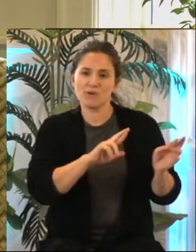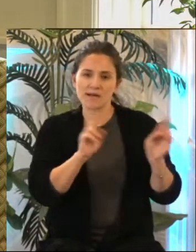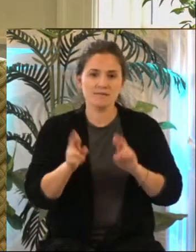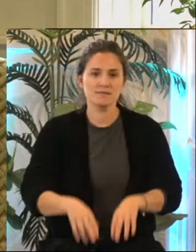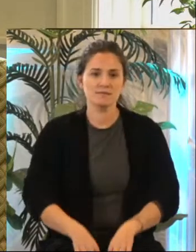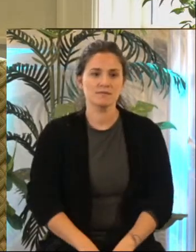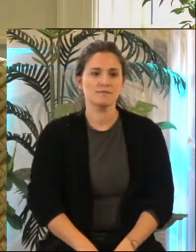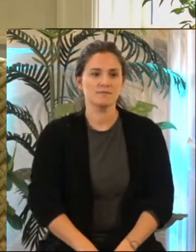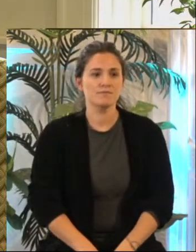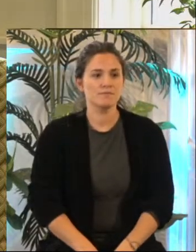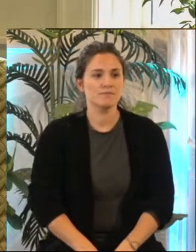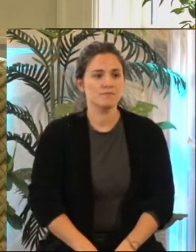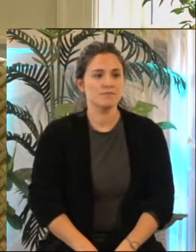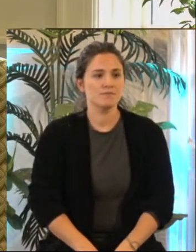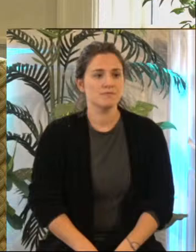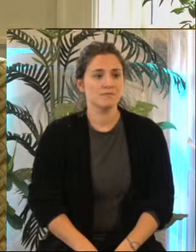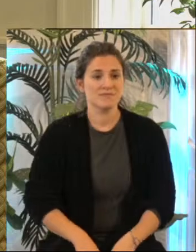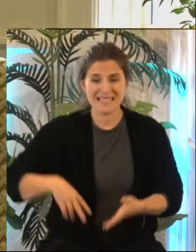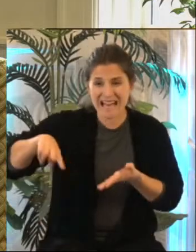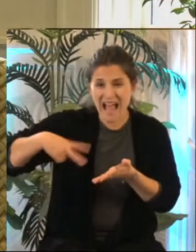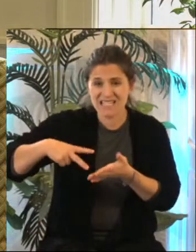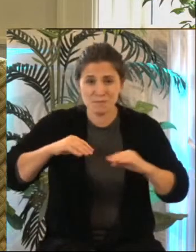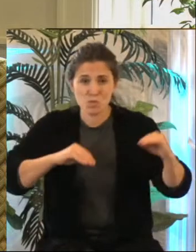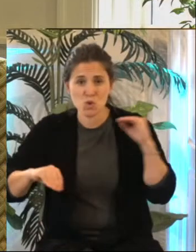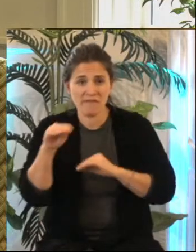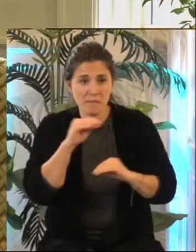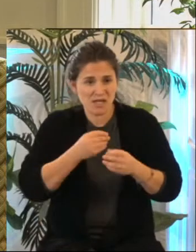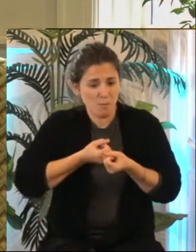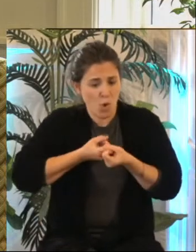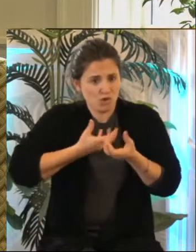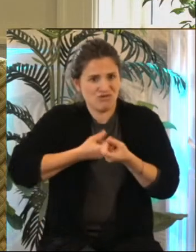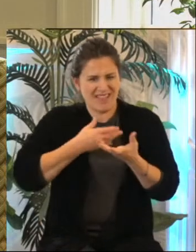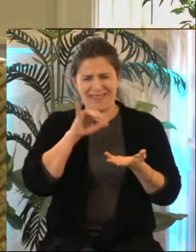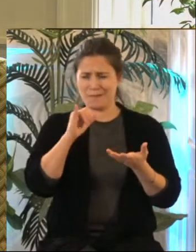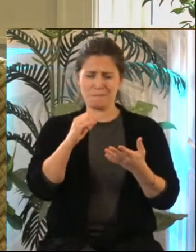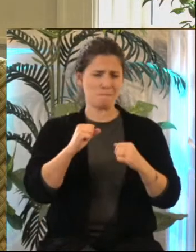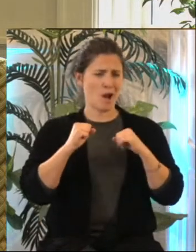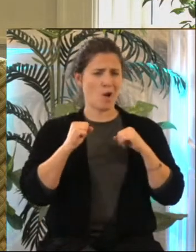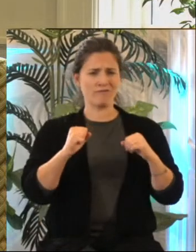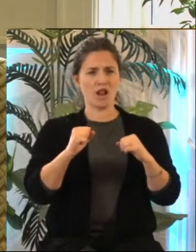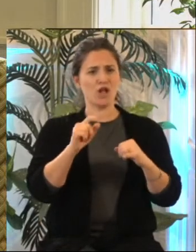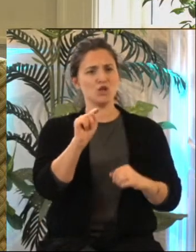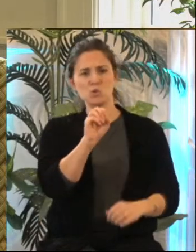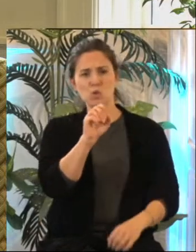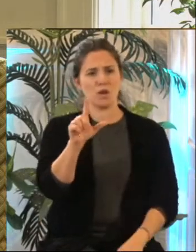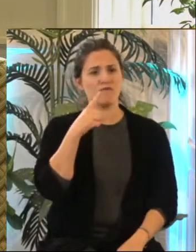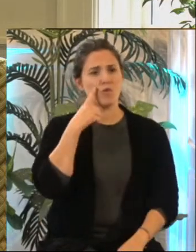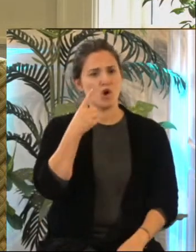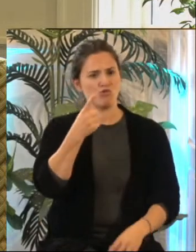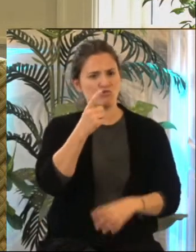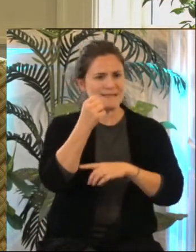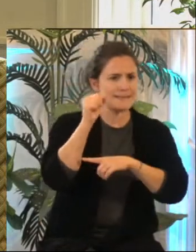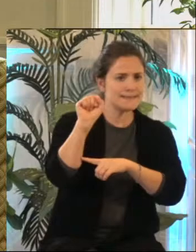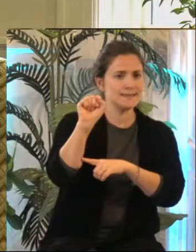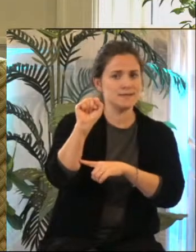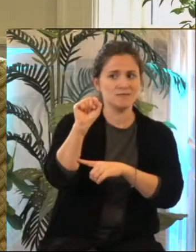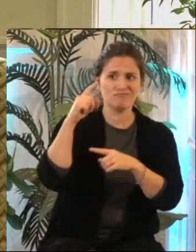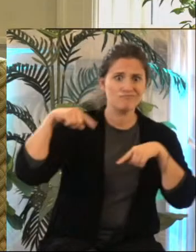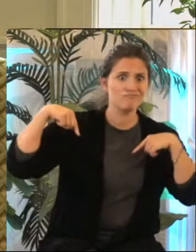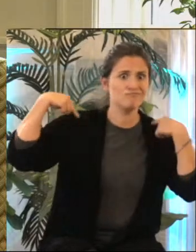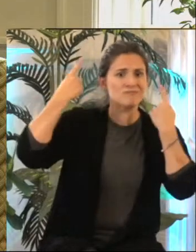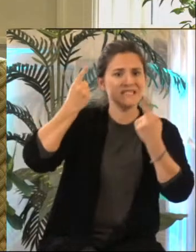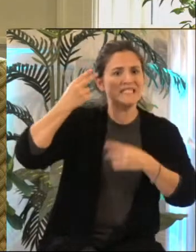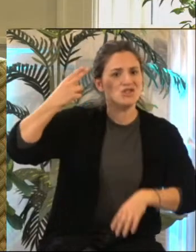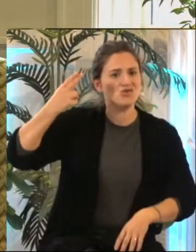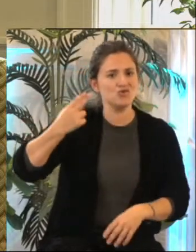dancing and movement, this has been used as powerful tools of resistance throughout history, throughout cultures. It's helped people to